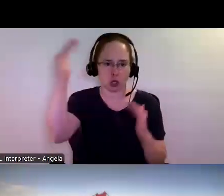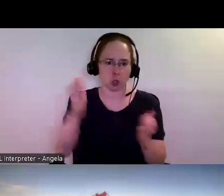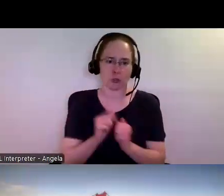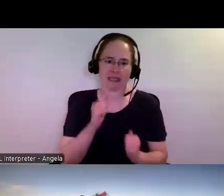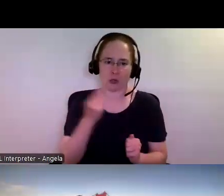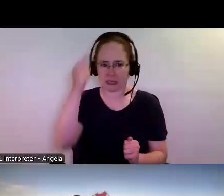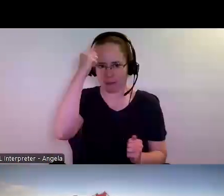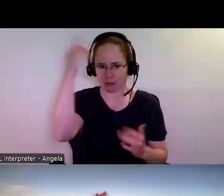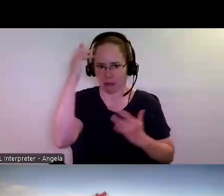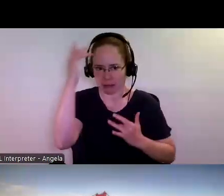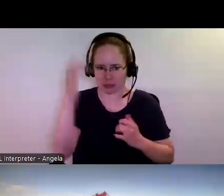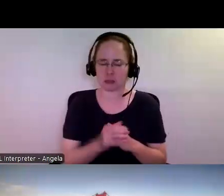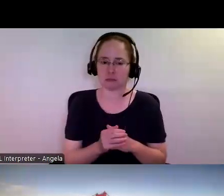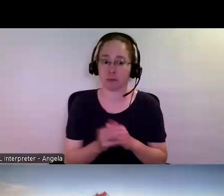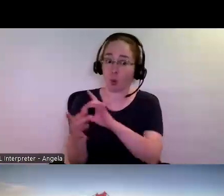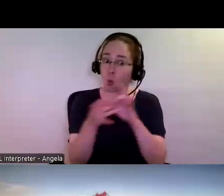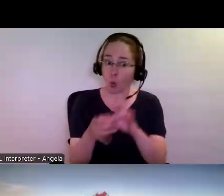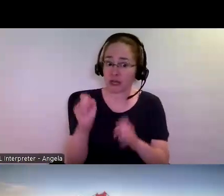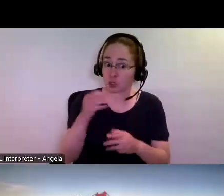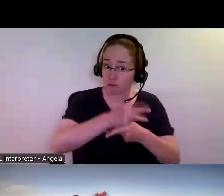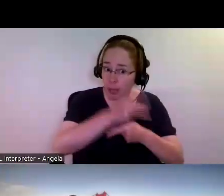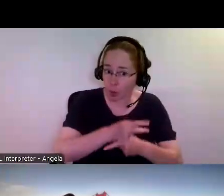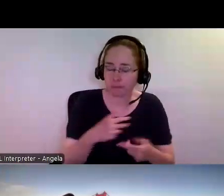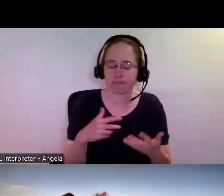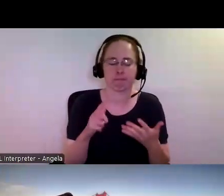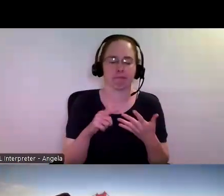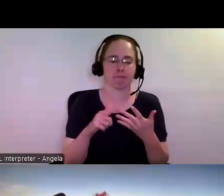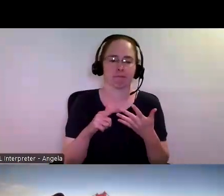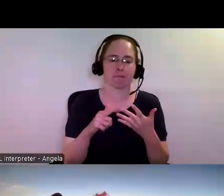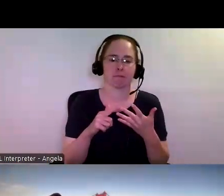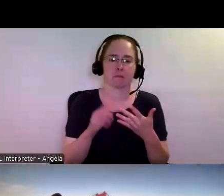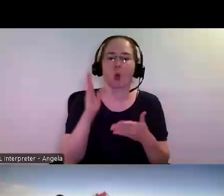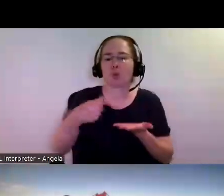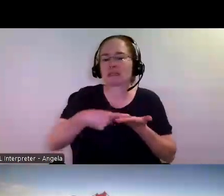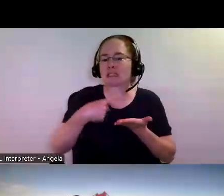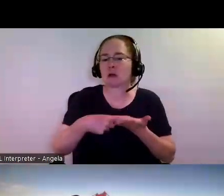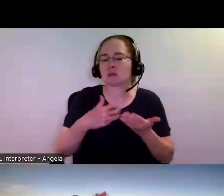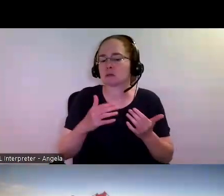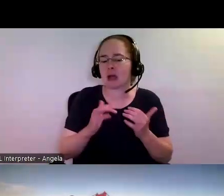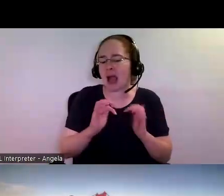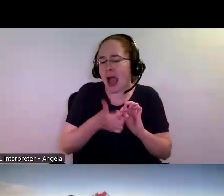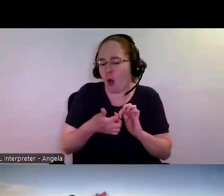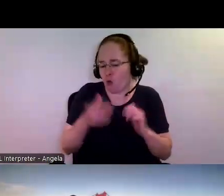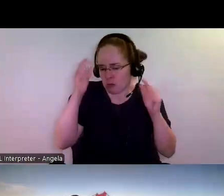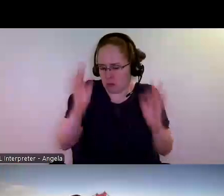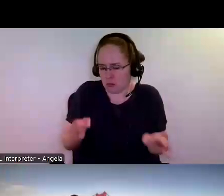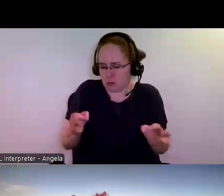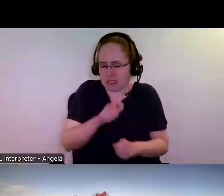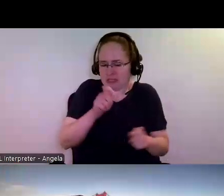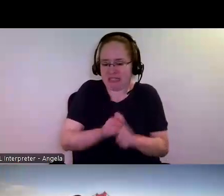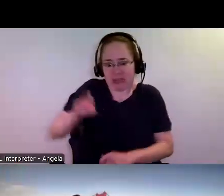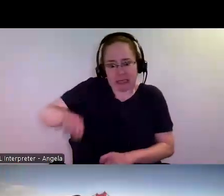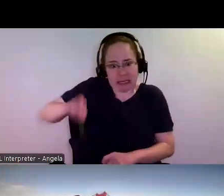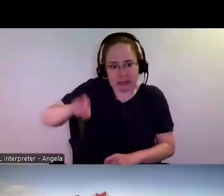on coordination of care. Then discuss the process to determine specific needs